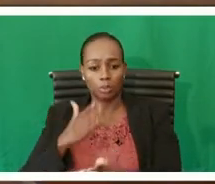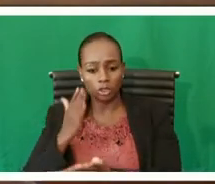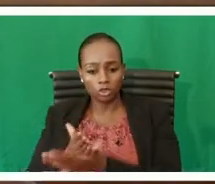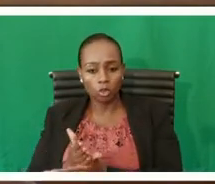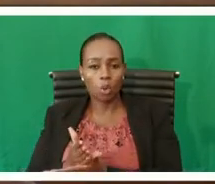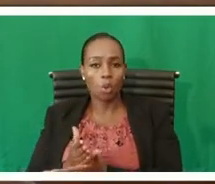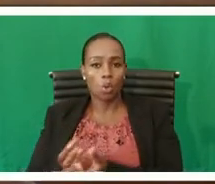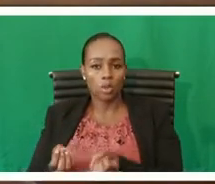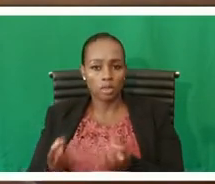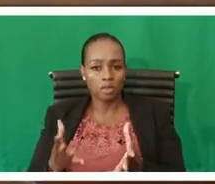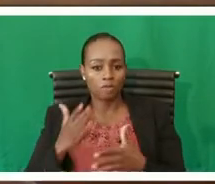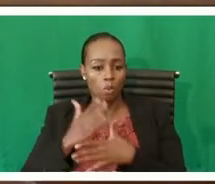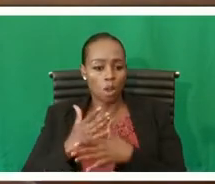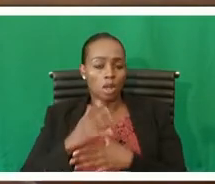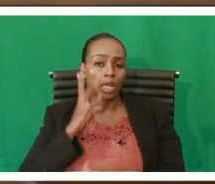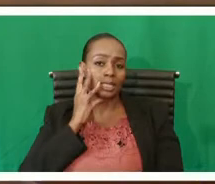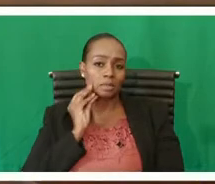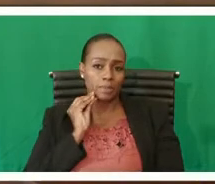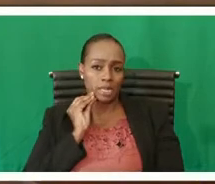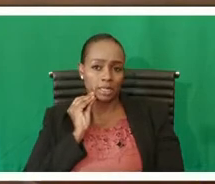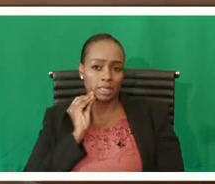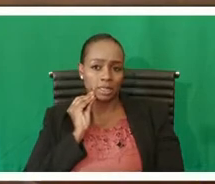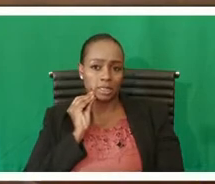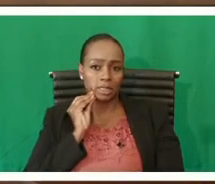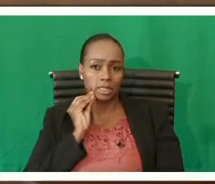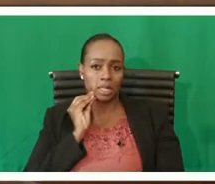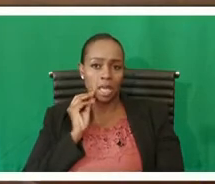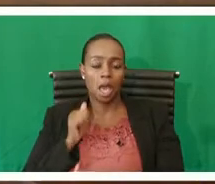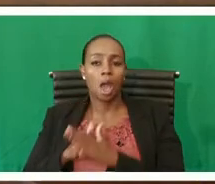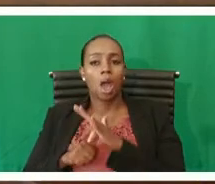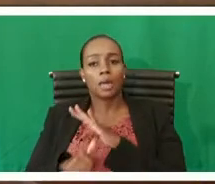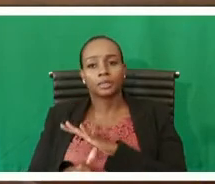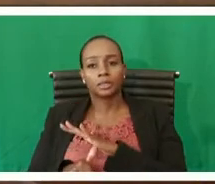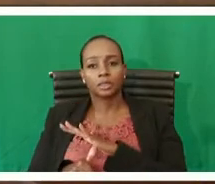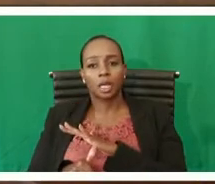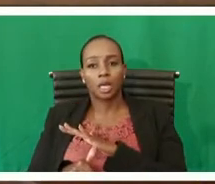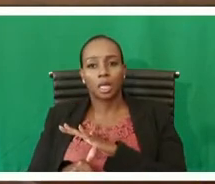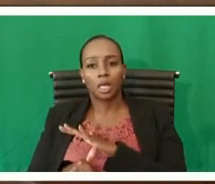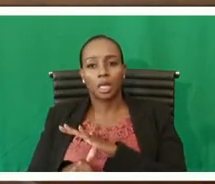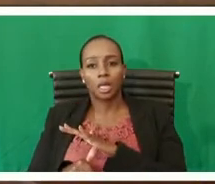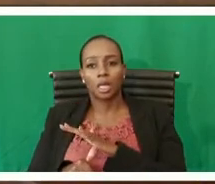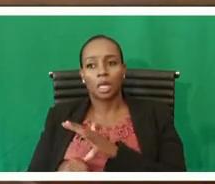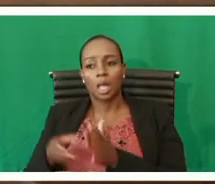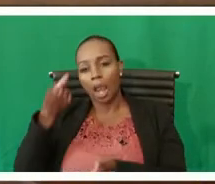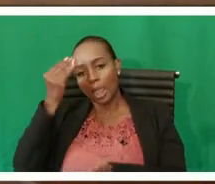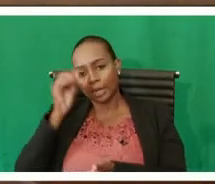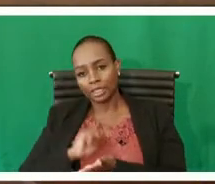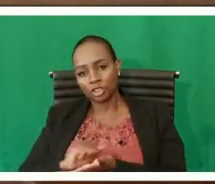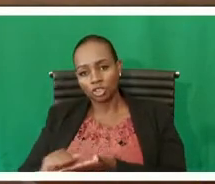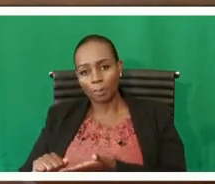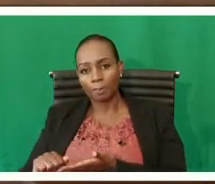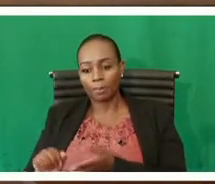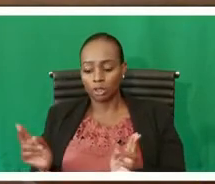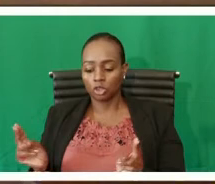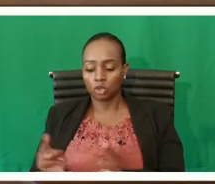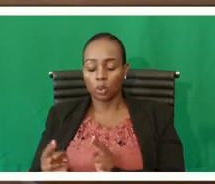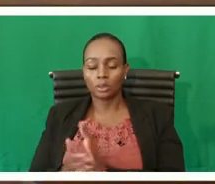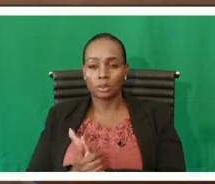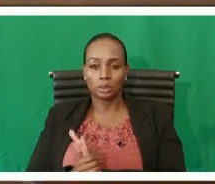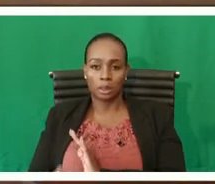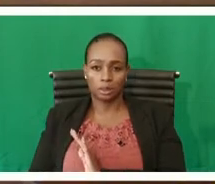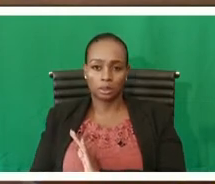experience to youth through to graduate internships, learnership, short skills programs, and